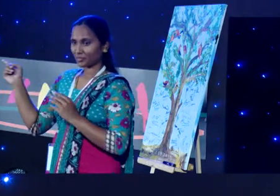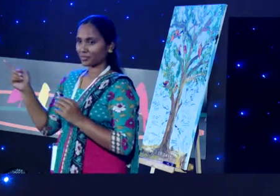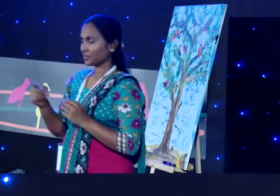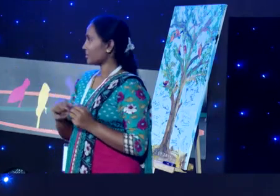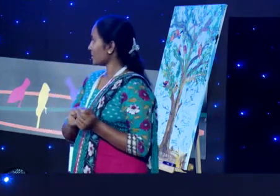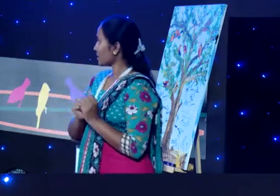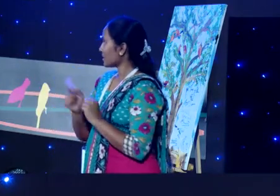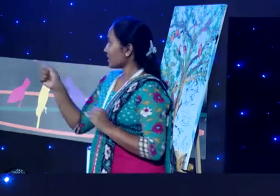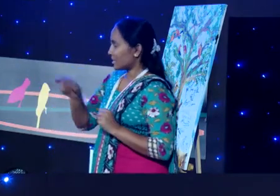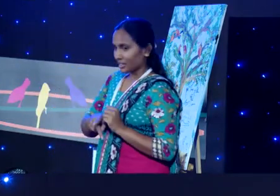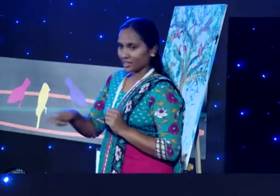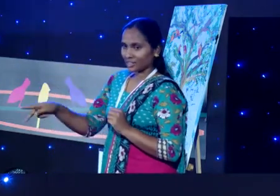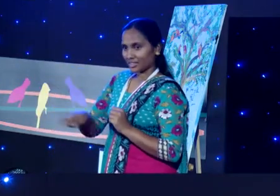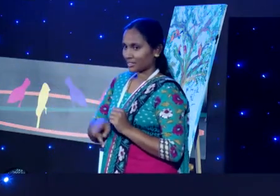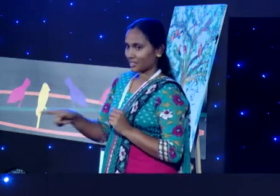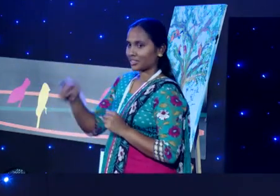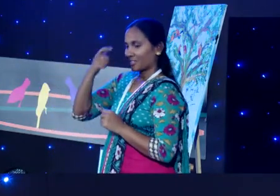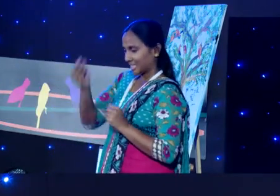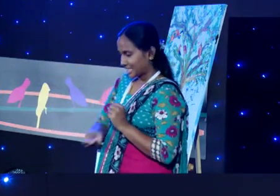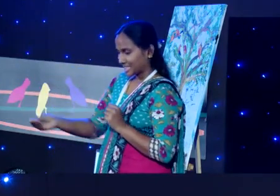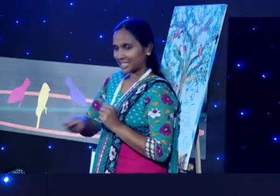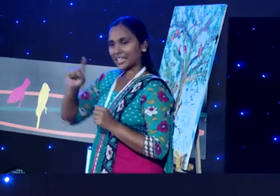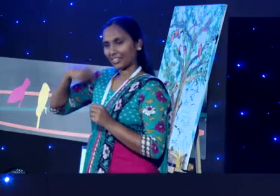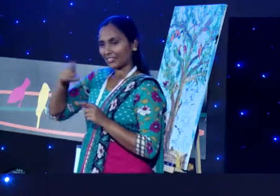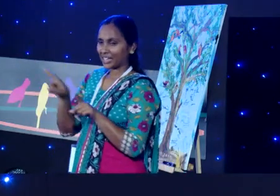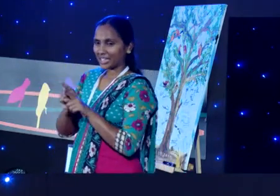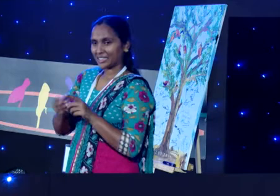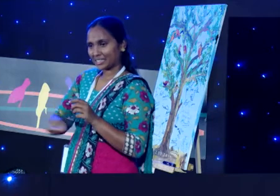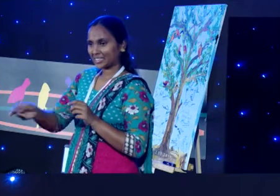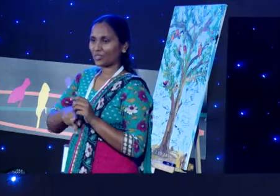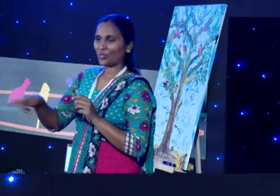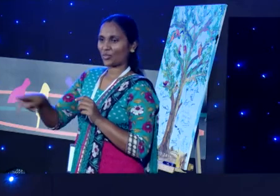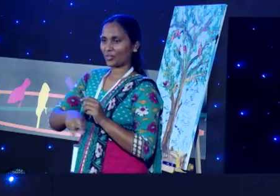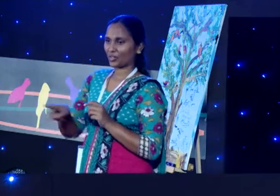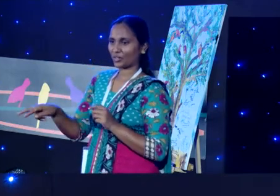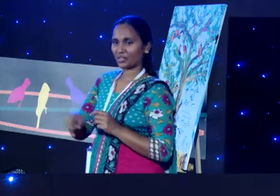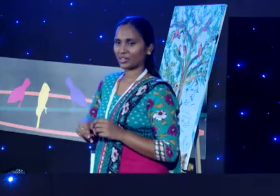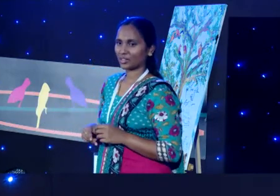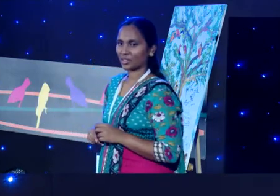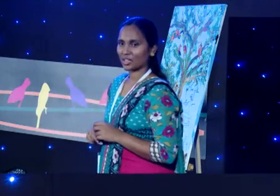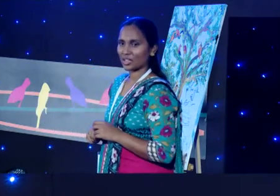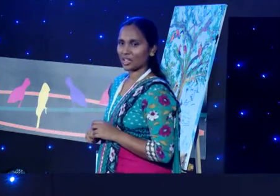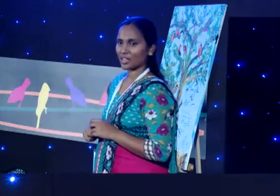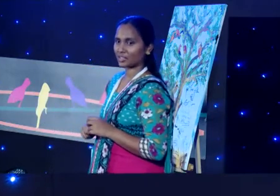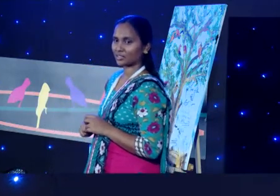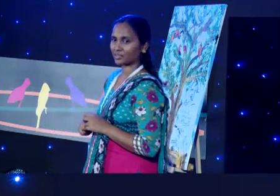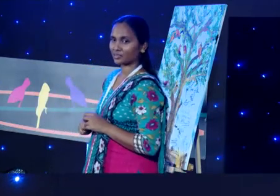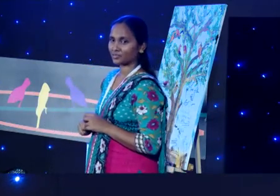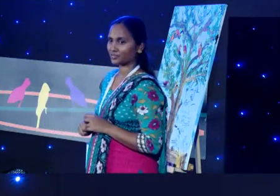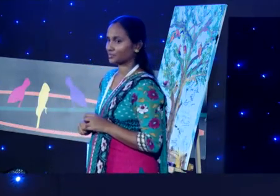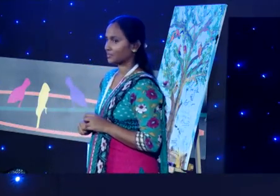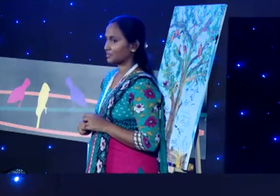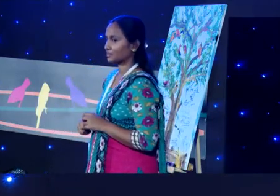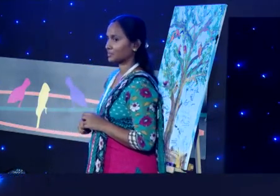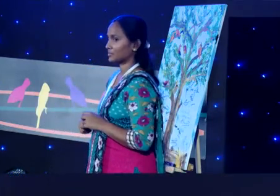And I would just walk 300 meters, and that was my office. So every day I would just get up at 7, go to the office and come back, just walk back. So it was an easy life that